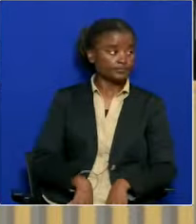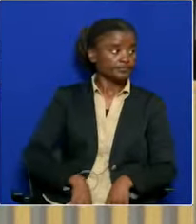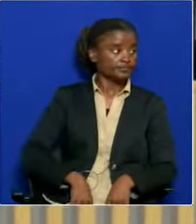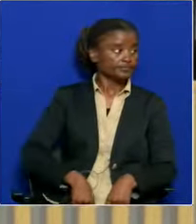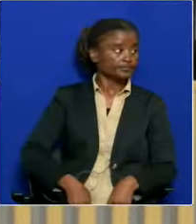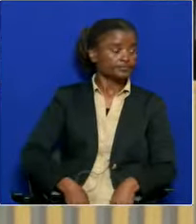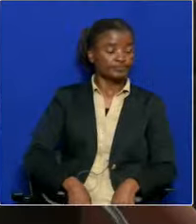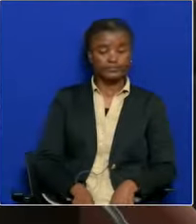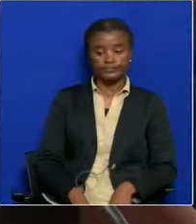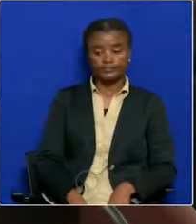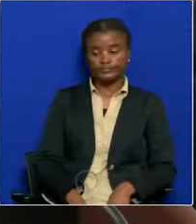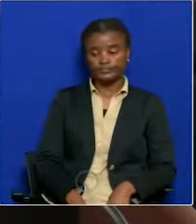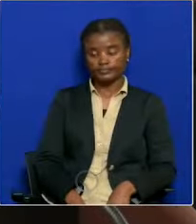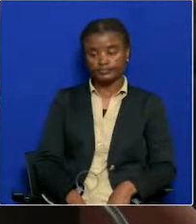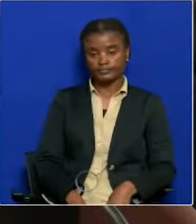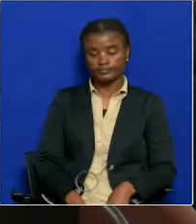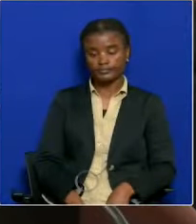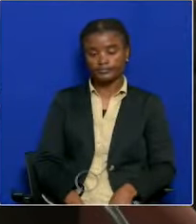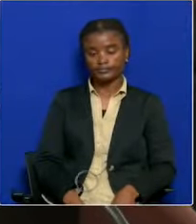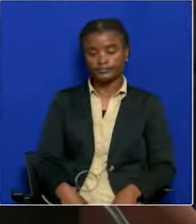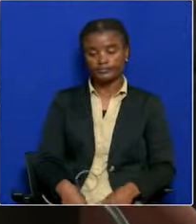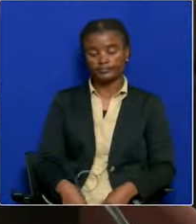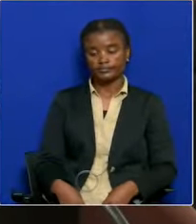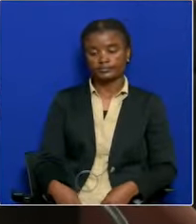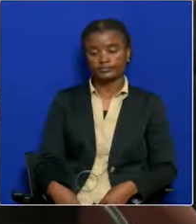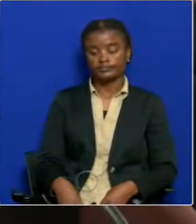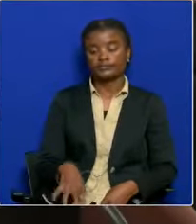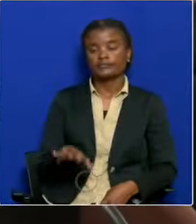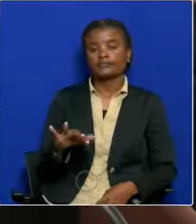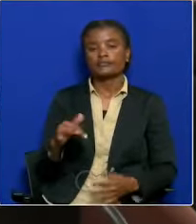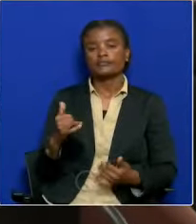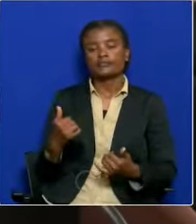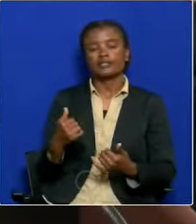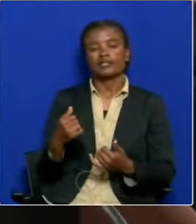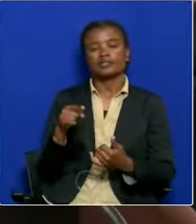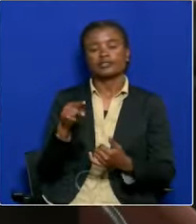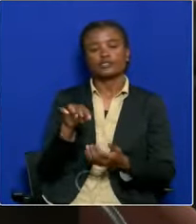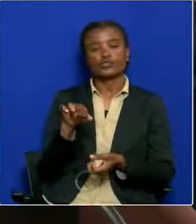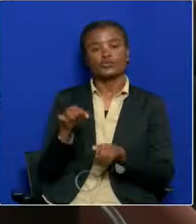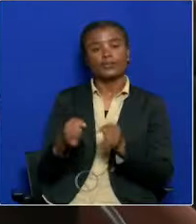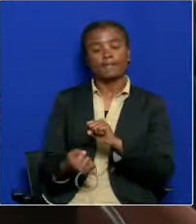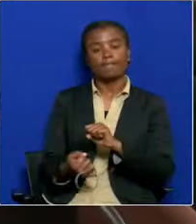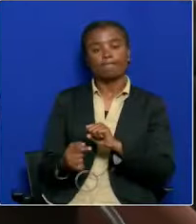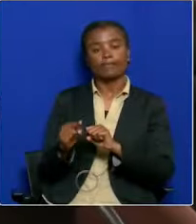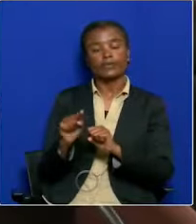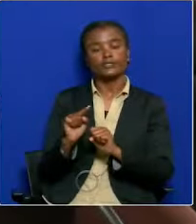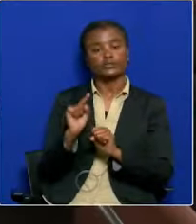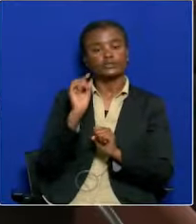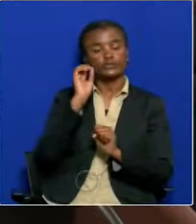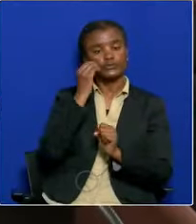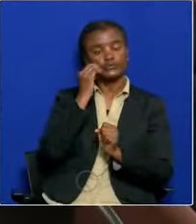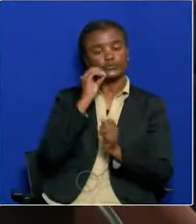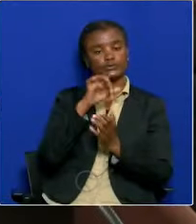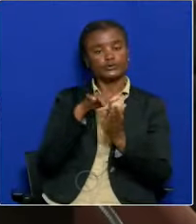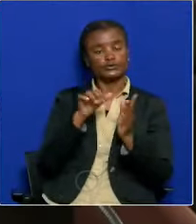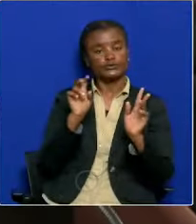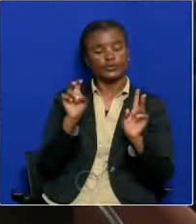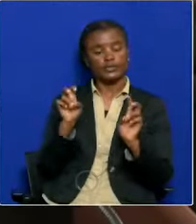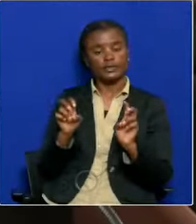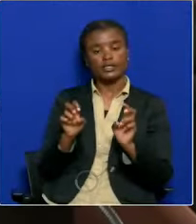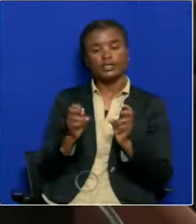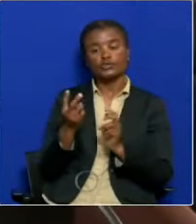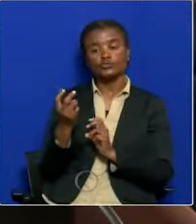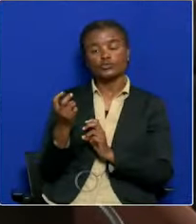It will just, to wrap up this news topic, just 2 more questions on my side. 2 more